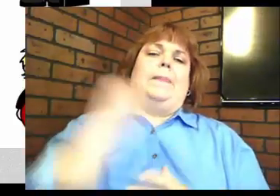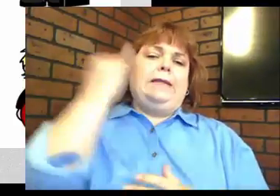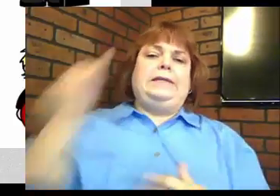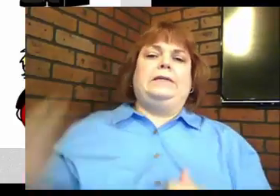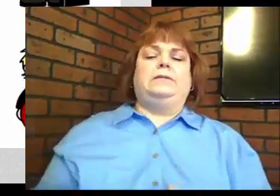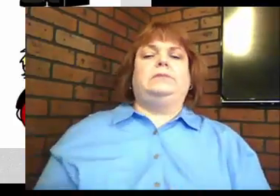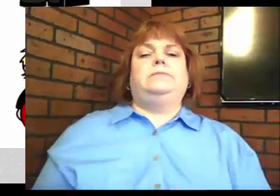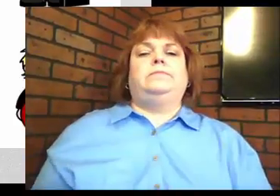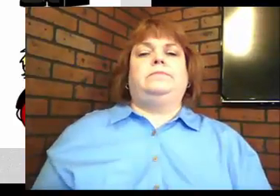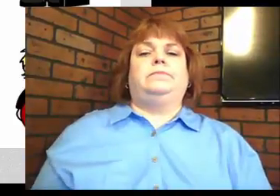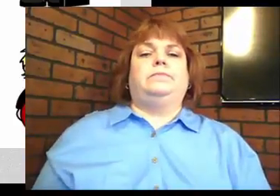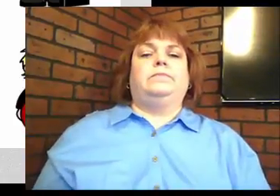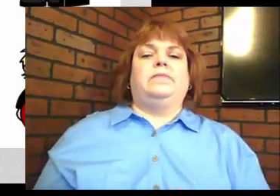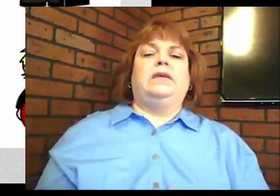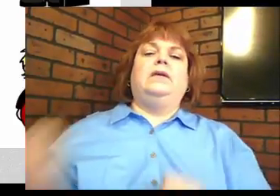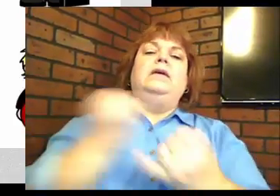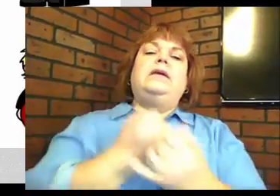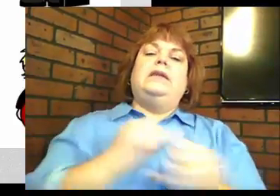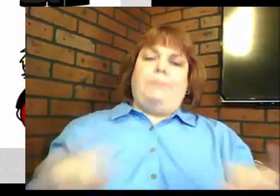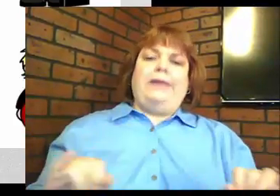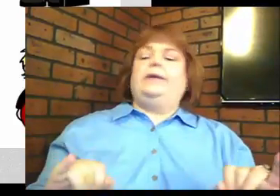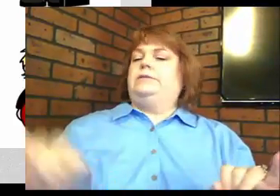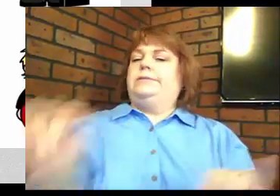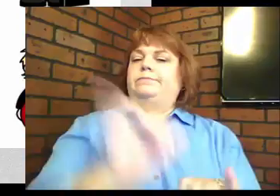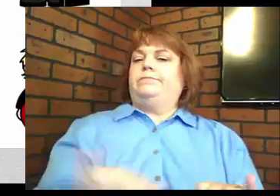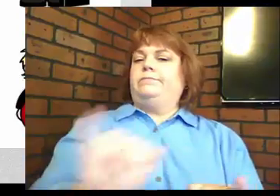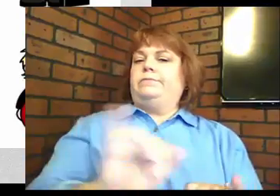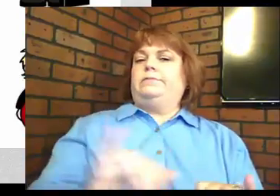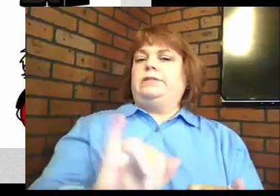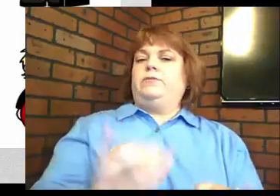Function. Function is